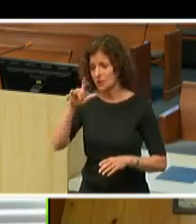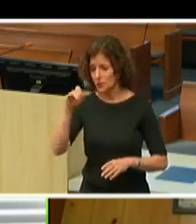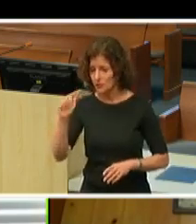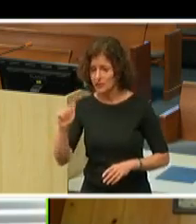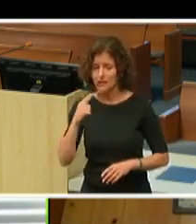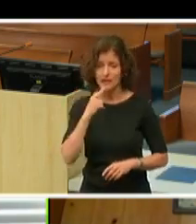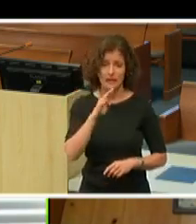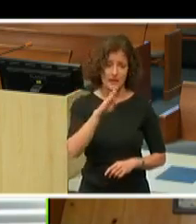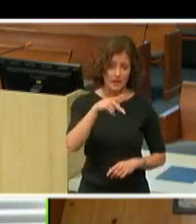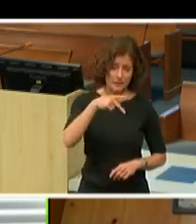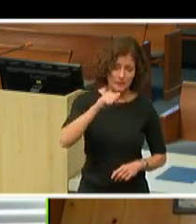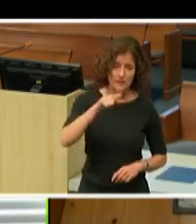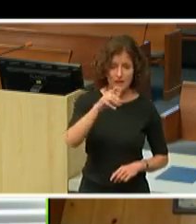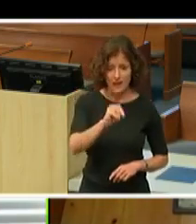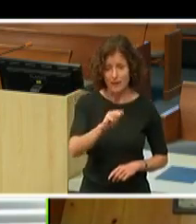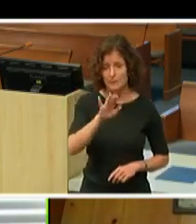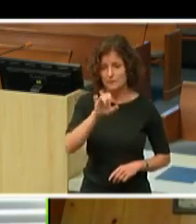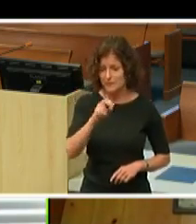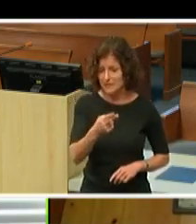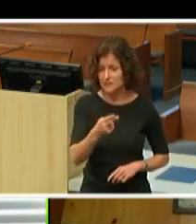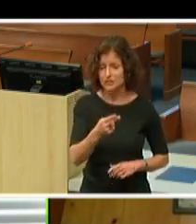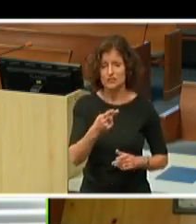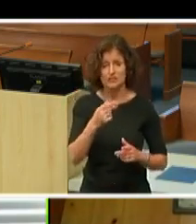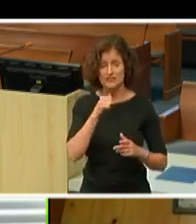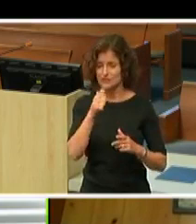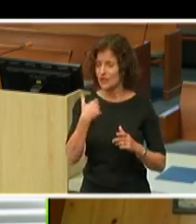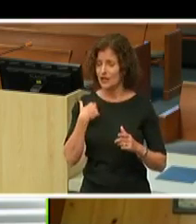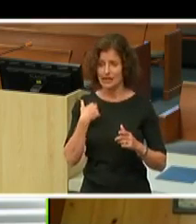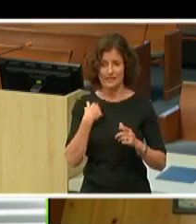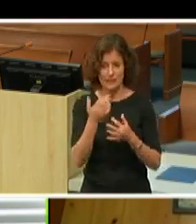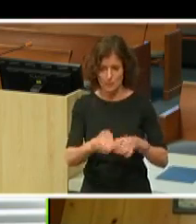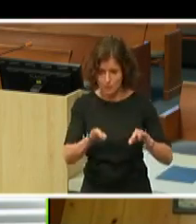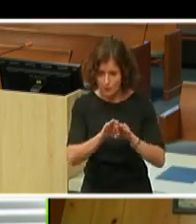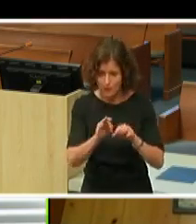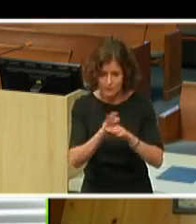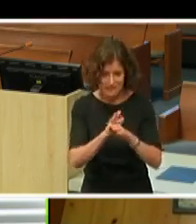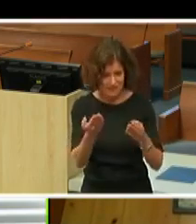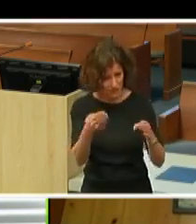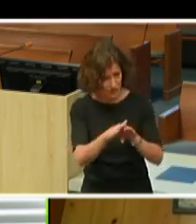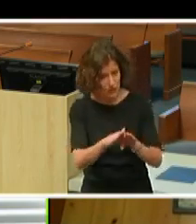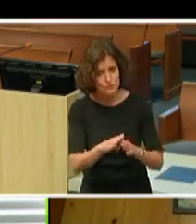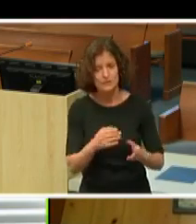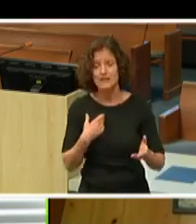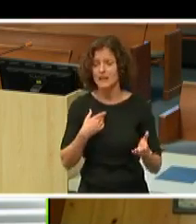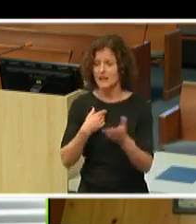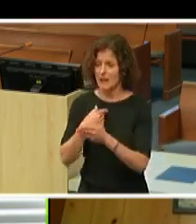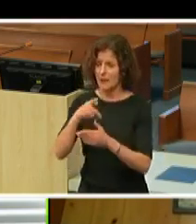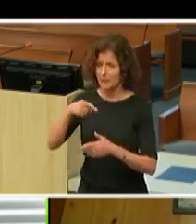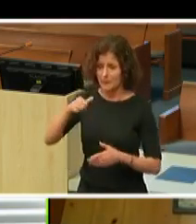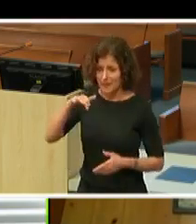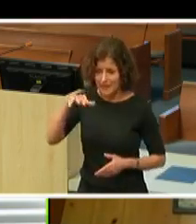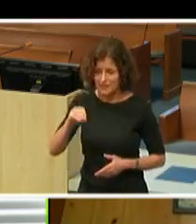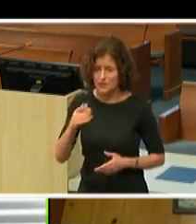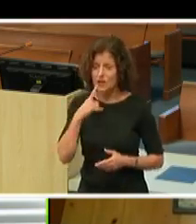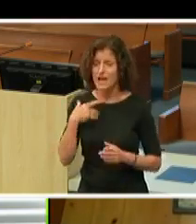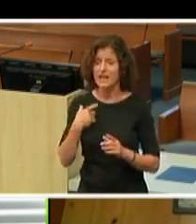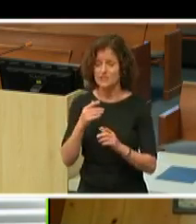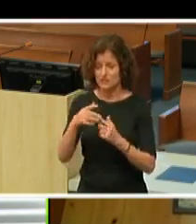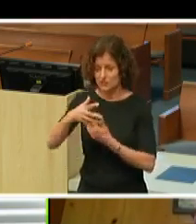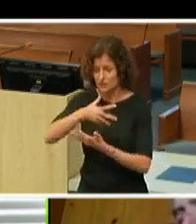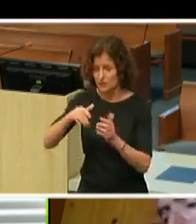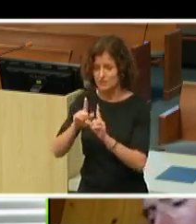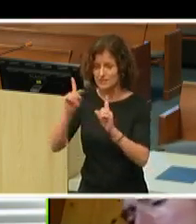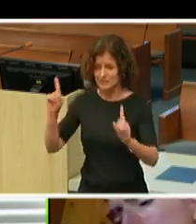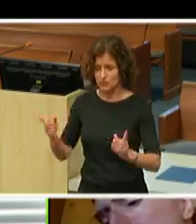Beach has closed non-essential businesses and their beaches. Pasco County has social distancing